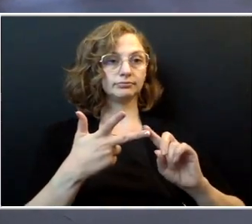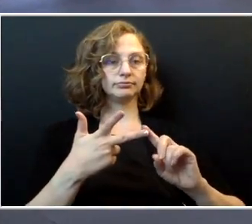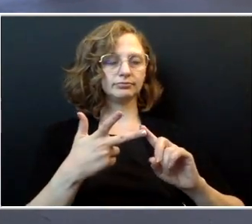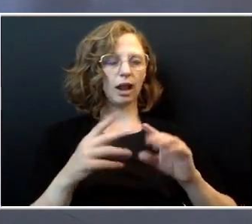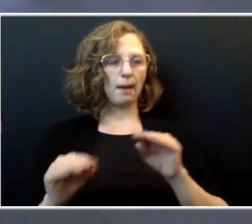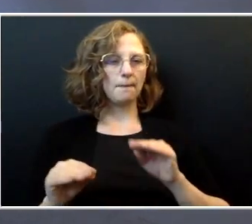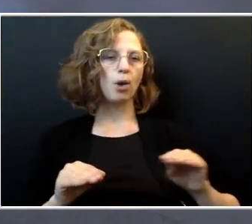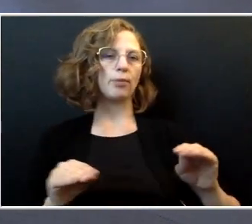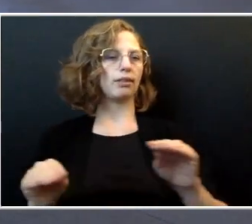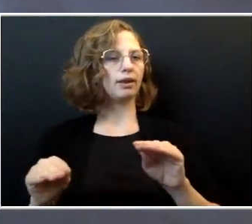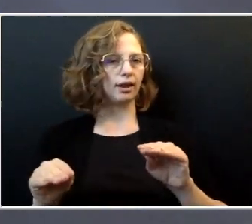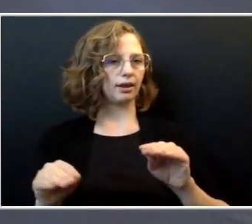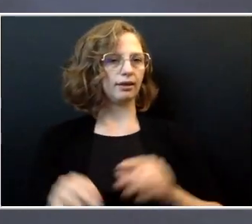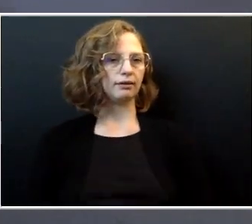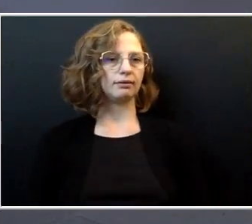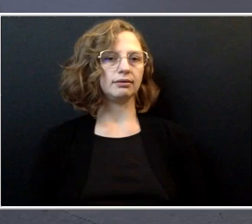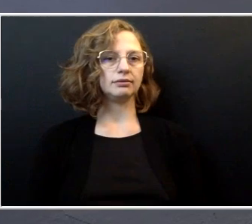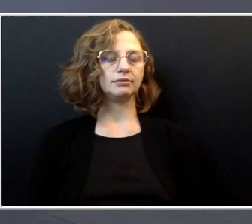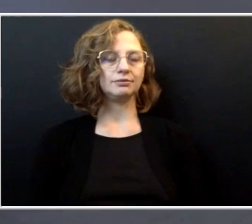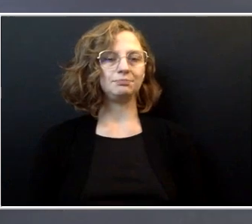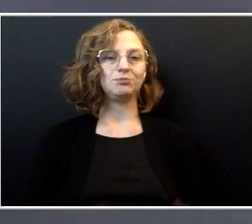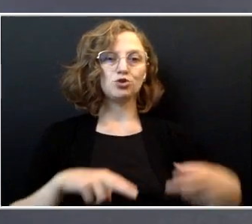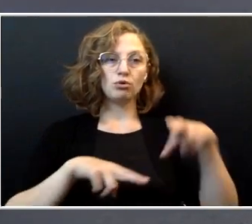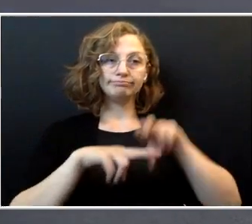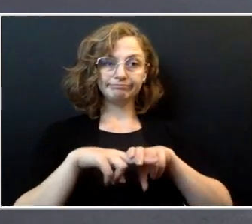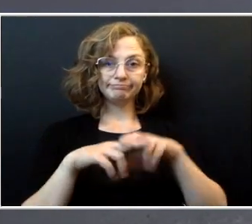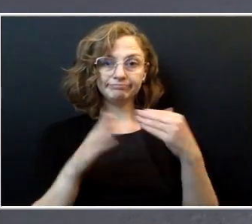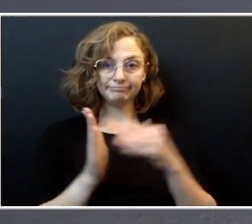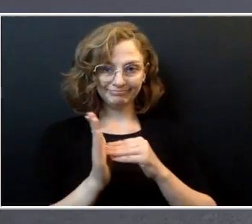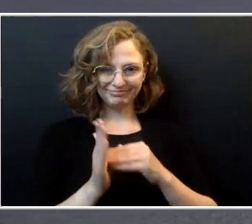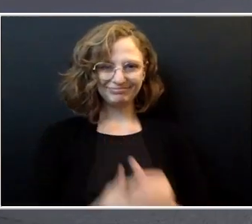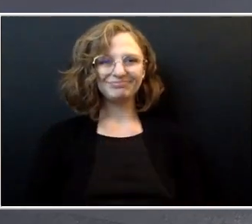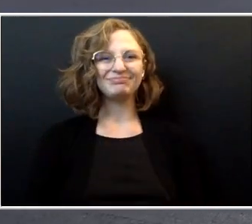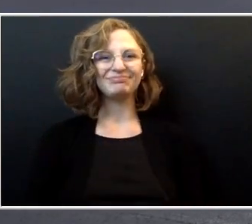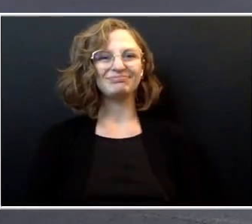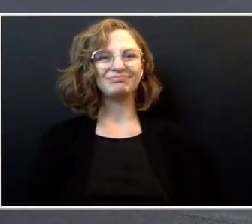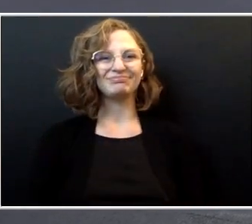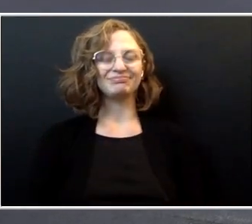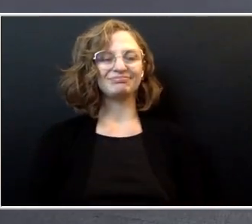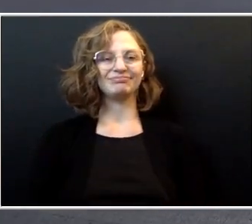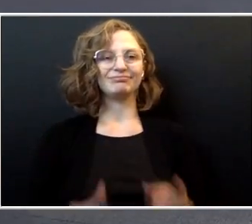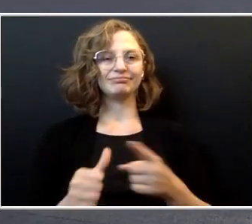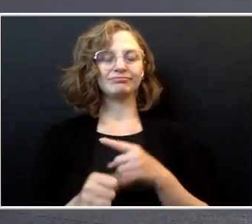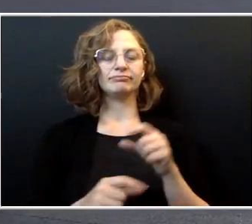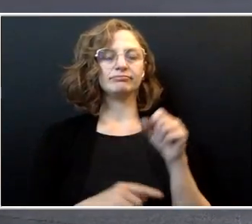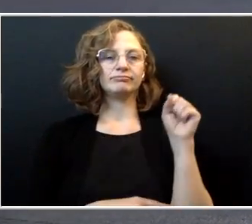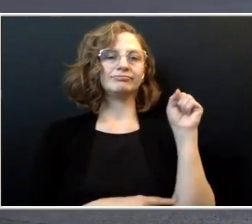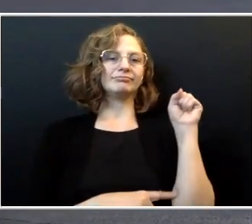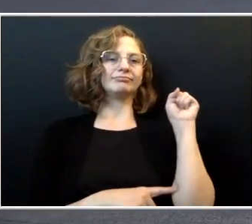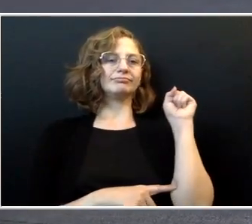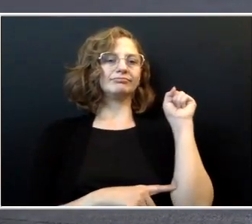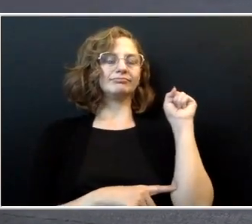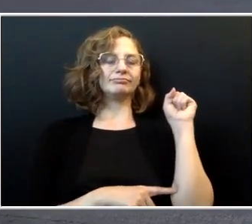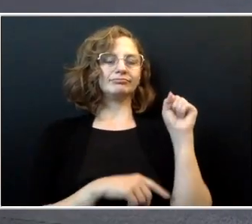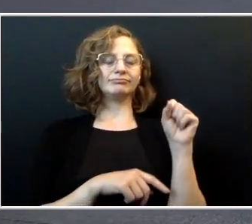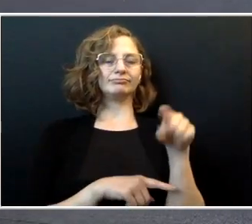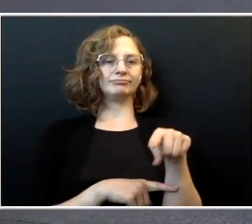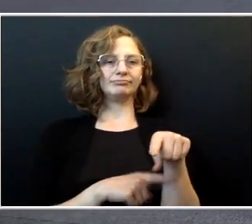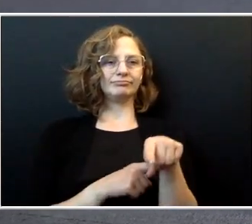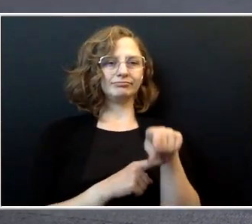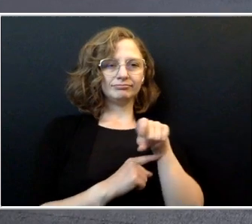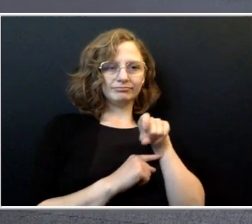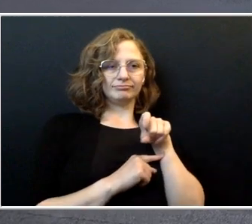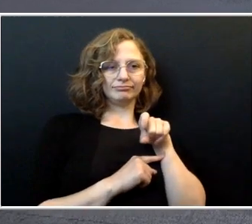have everybody do is sit back down in the chair. First, you're going to just lean back, pull your knee into your chest as far as you can to get